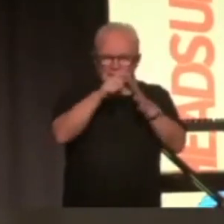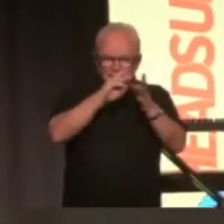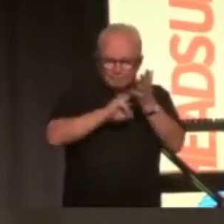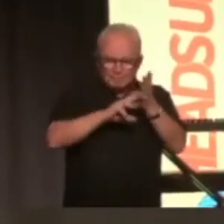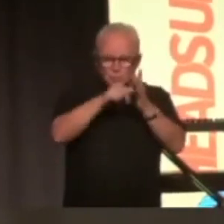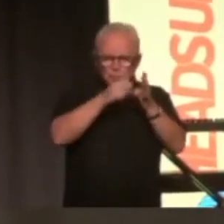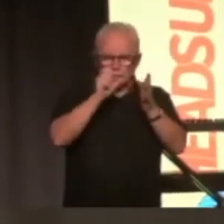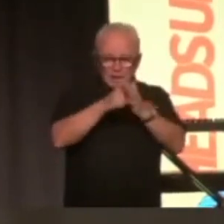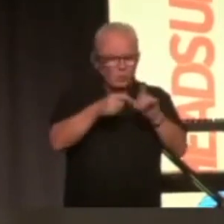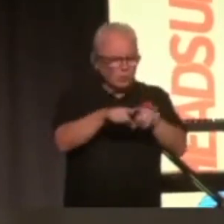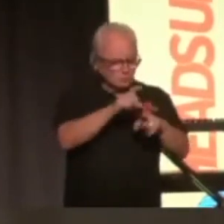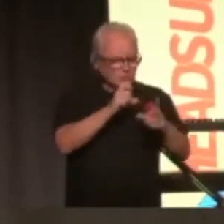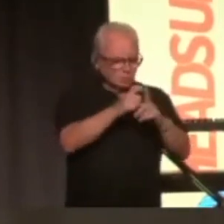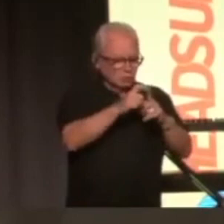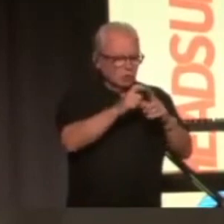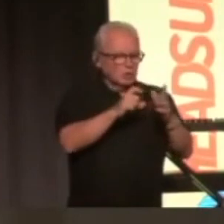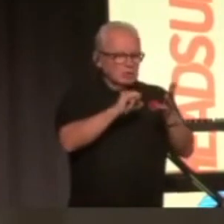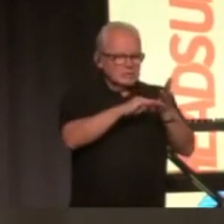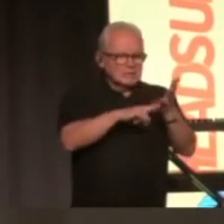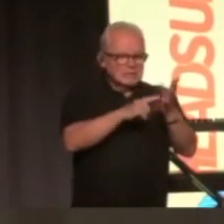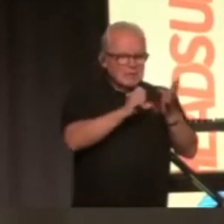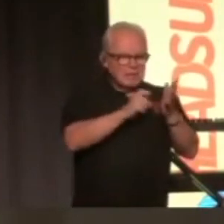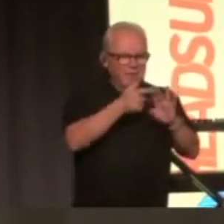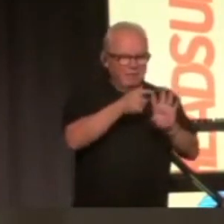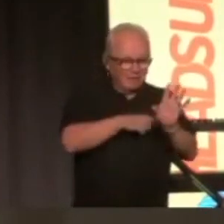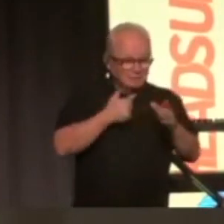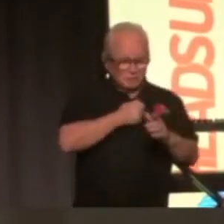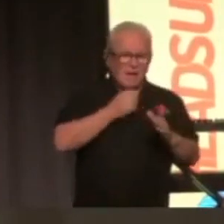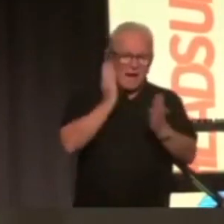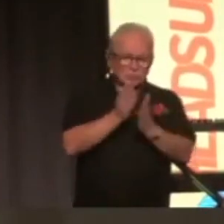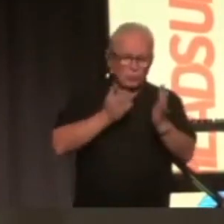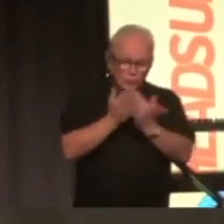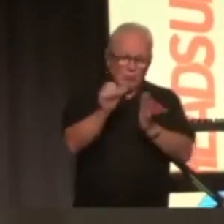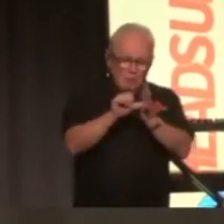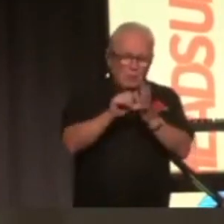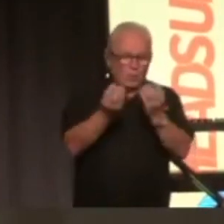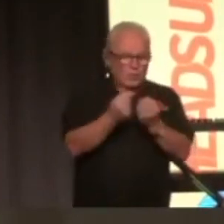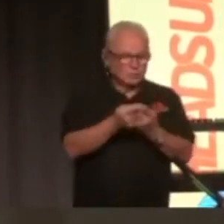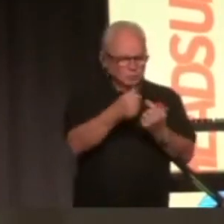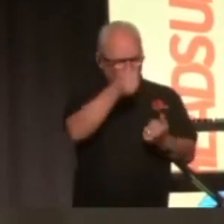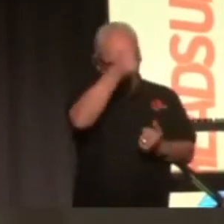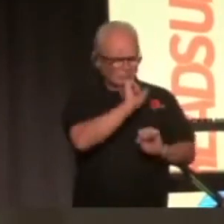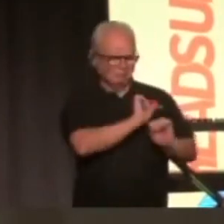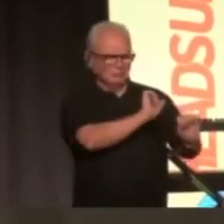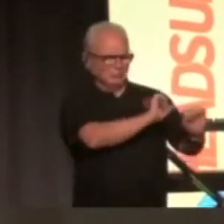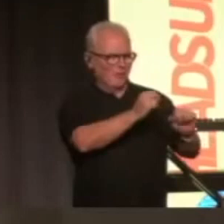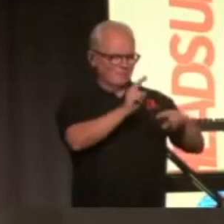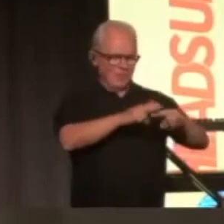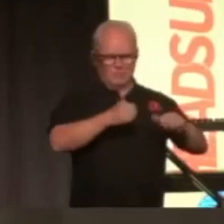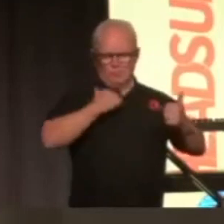know, I'm sorry that you had to walk that with us, but you know, your dad's proud of you, and I love